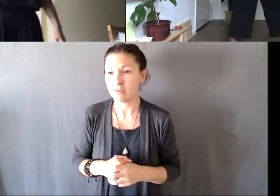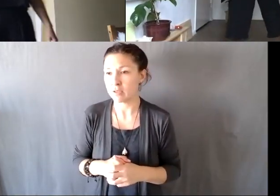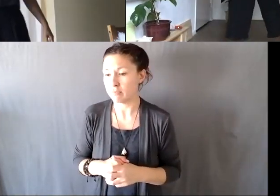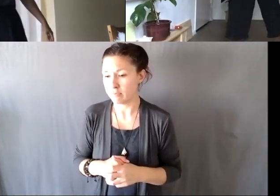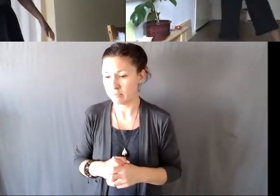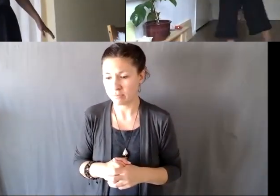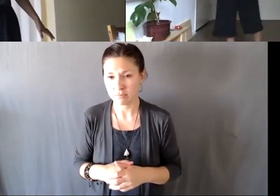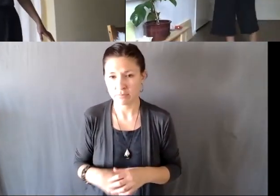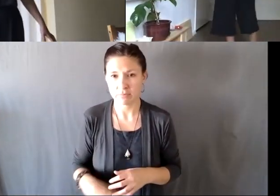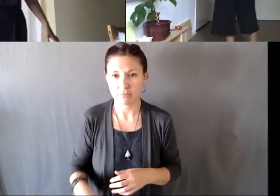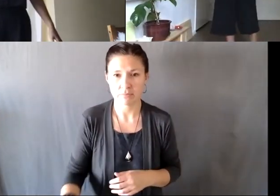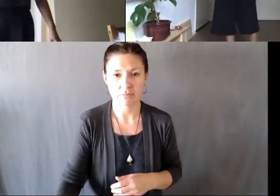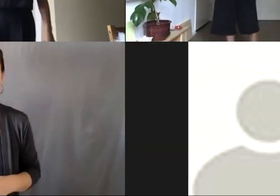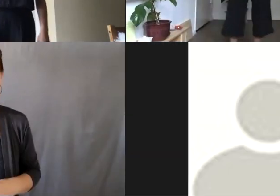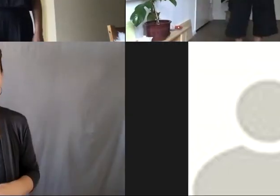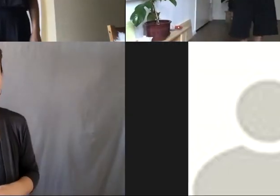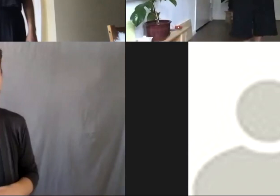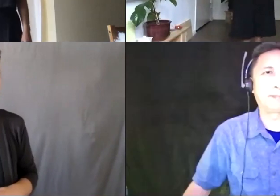first,